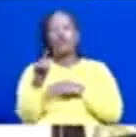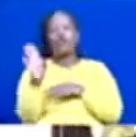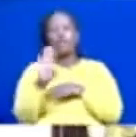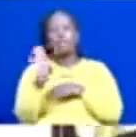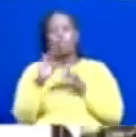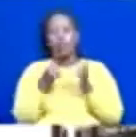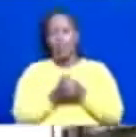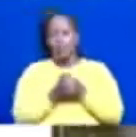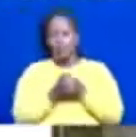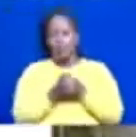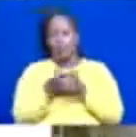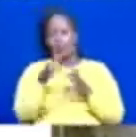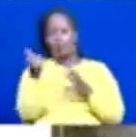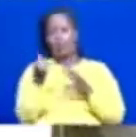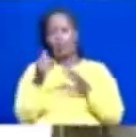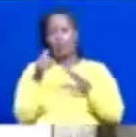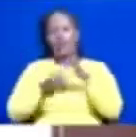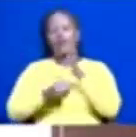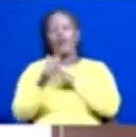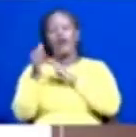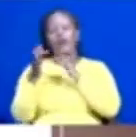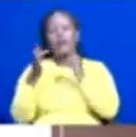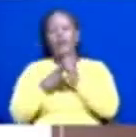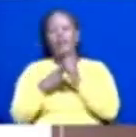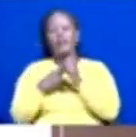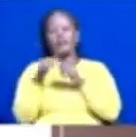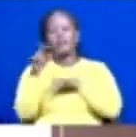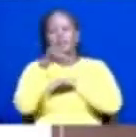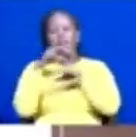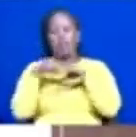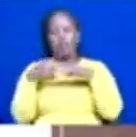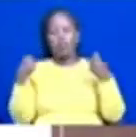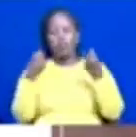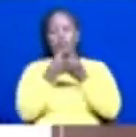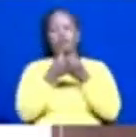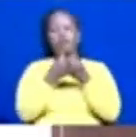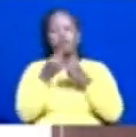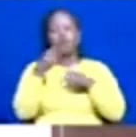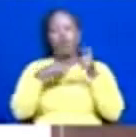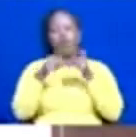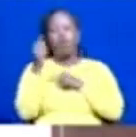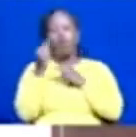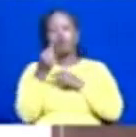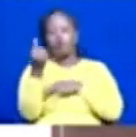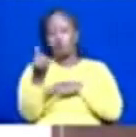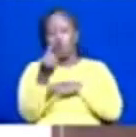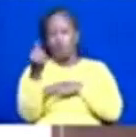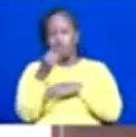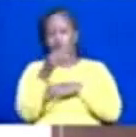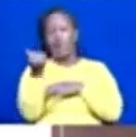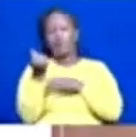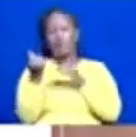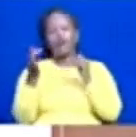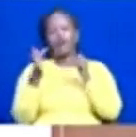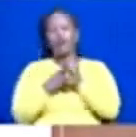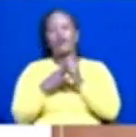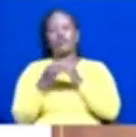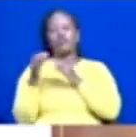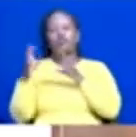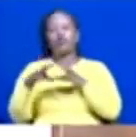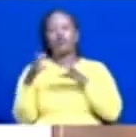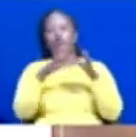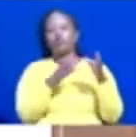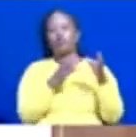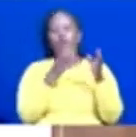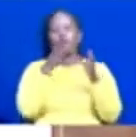the reigning under-8 and 9 national champion, won Kenya's only gold medal in the under-8 years category after winning